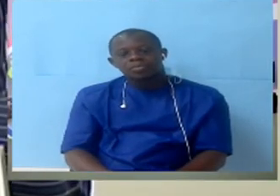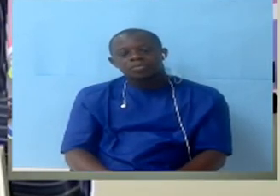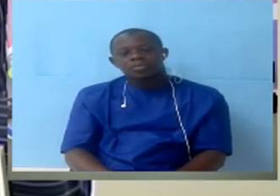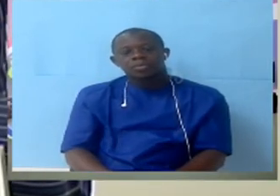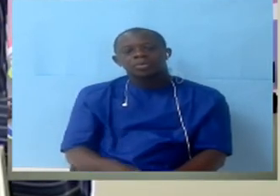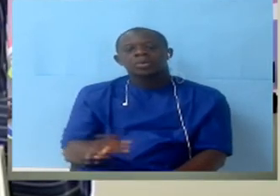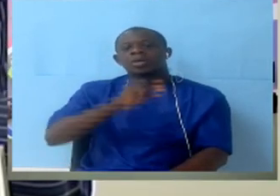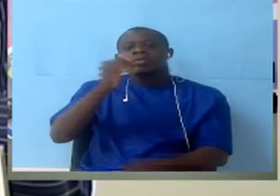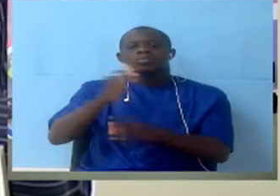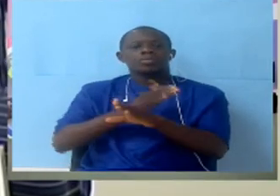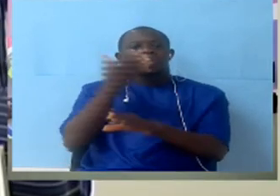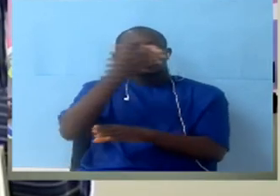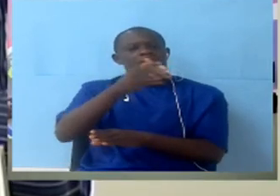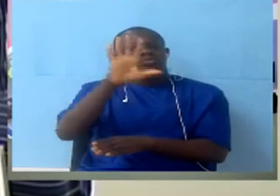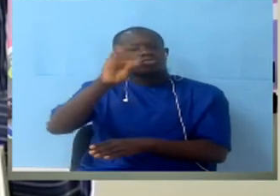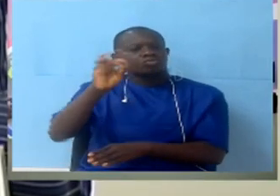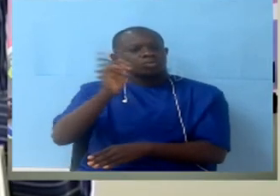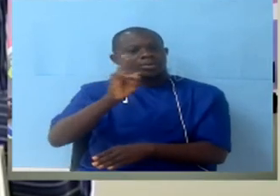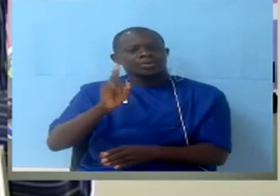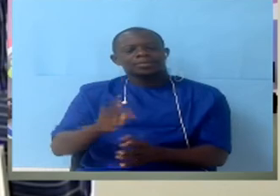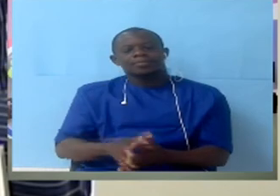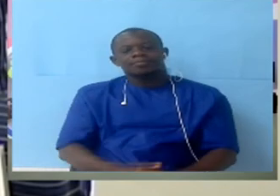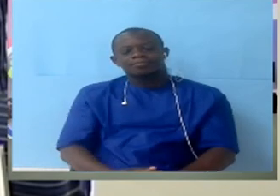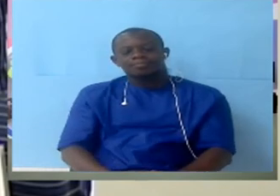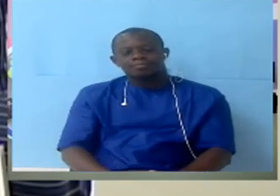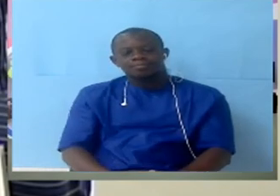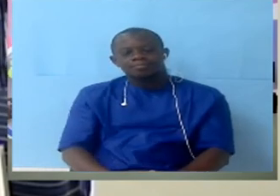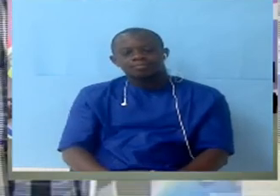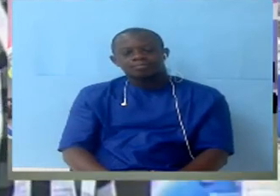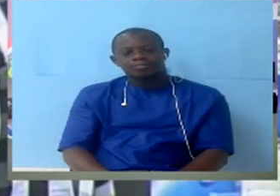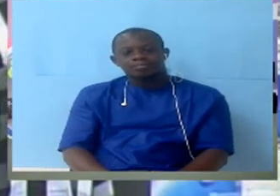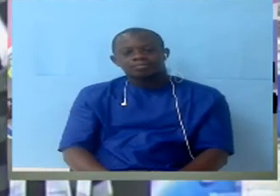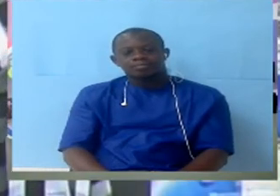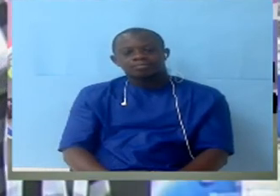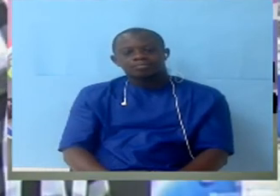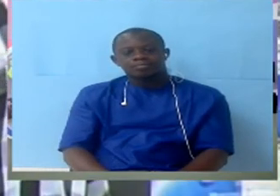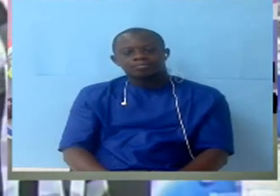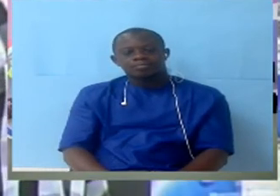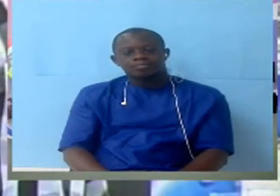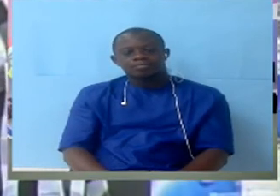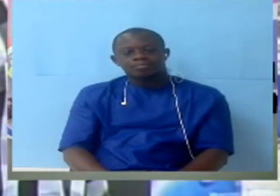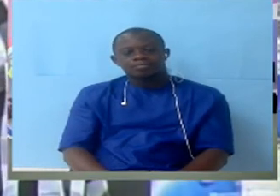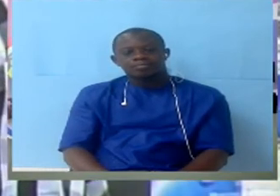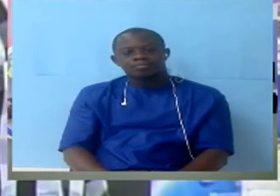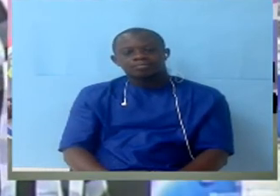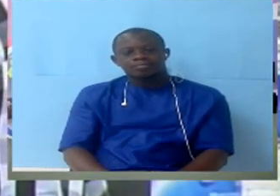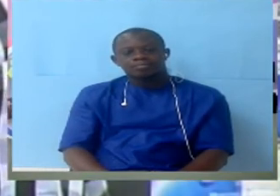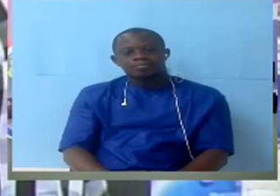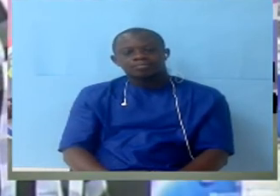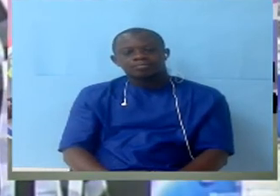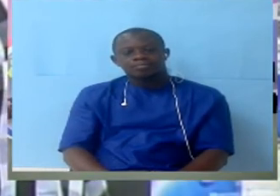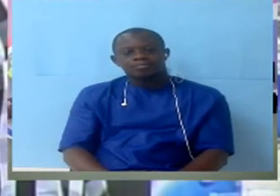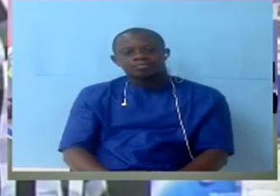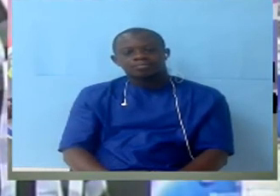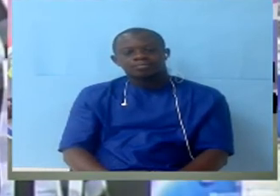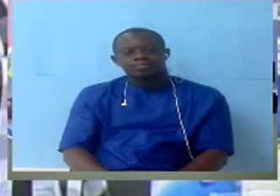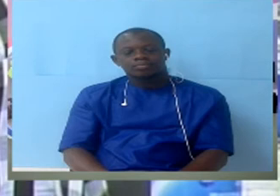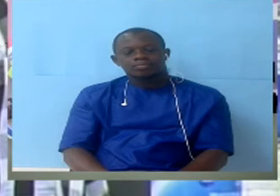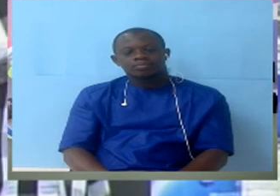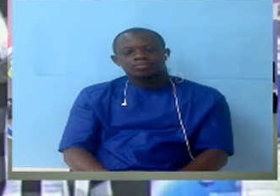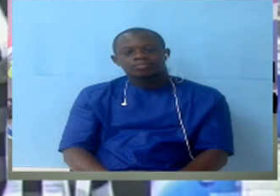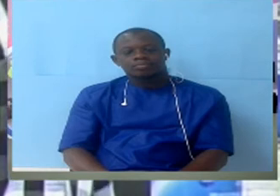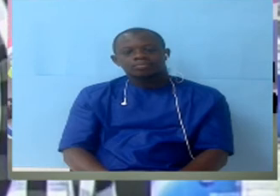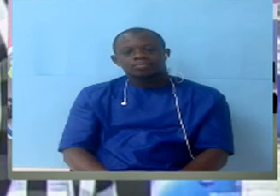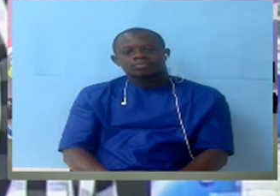did they do? Wato la yemu neke. Nata fuñ ko, you know, koy nata yanga fuñ ko ye